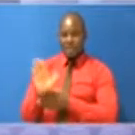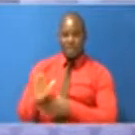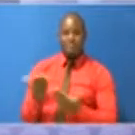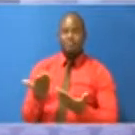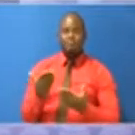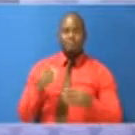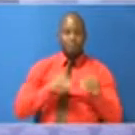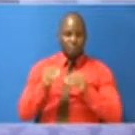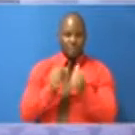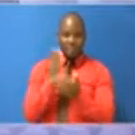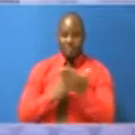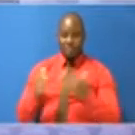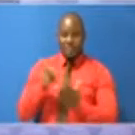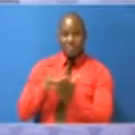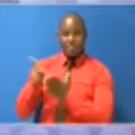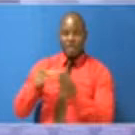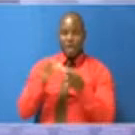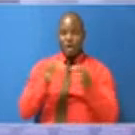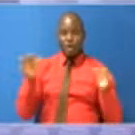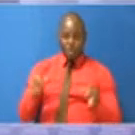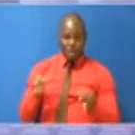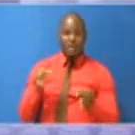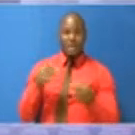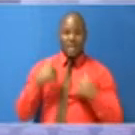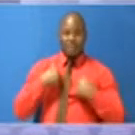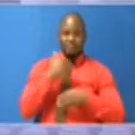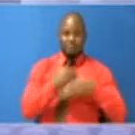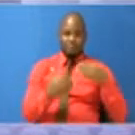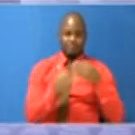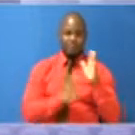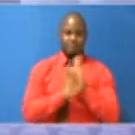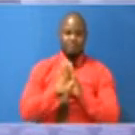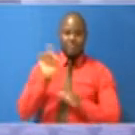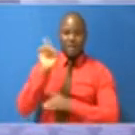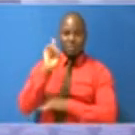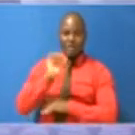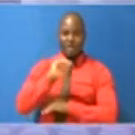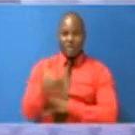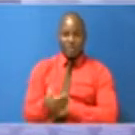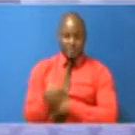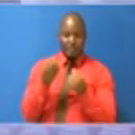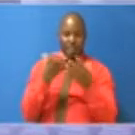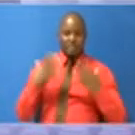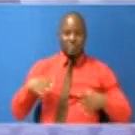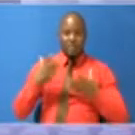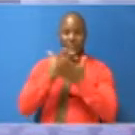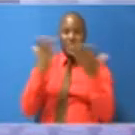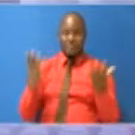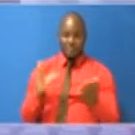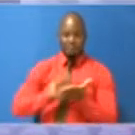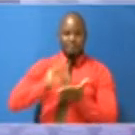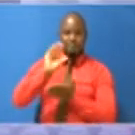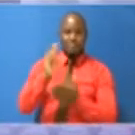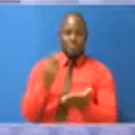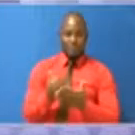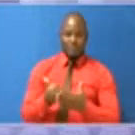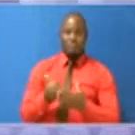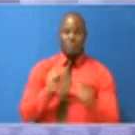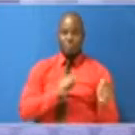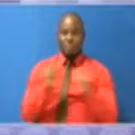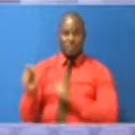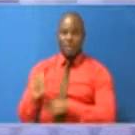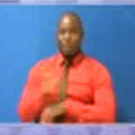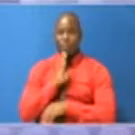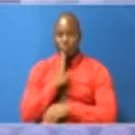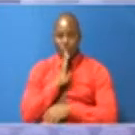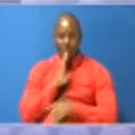re-amortize some of those payments to longer term and have an infrastructure bond for nairobi city many canadians out there are going to put in money on our transit on our